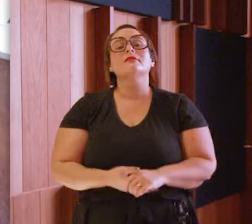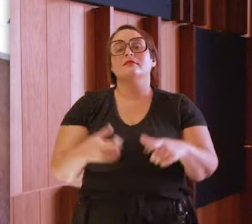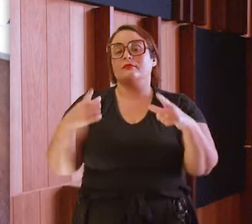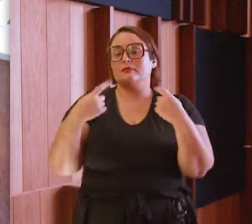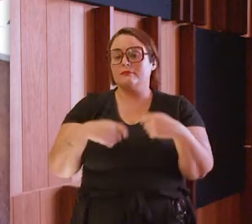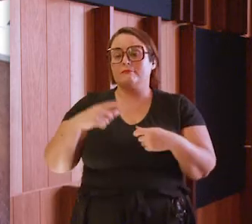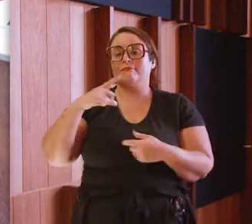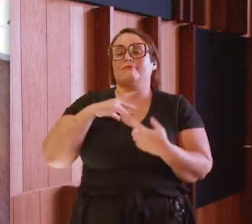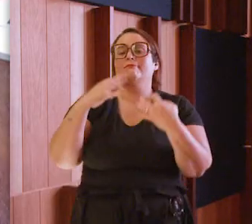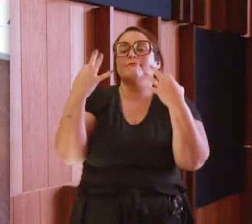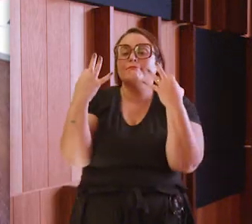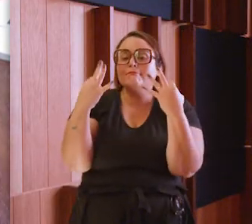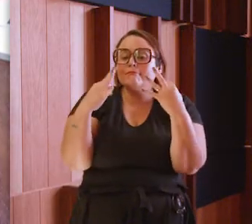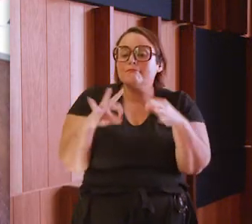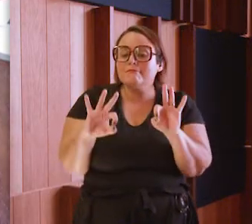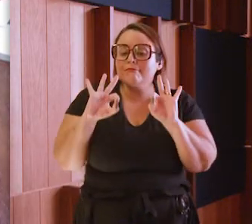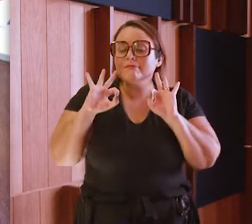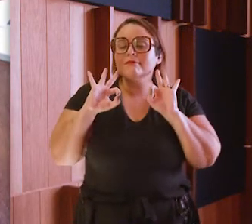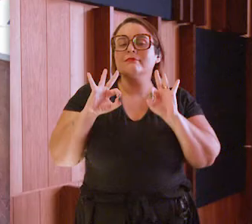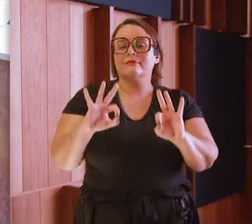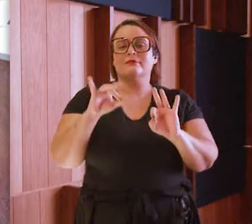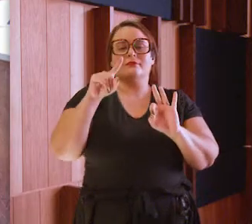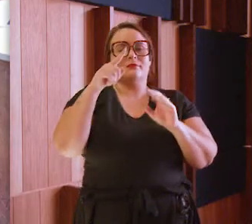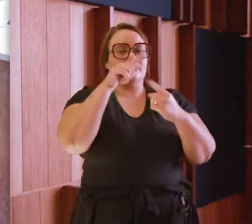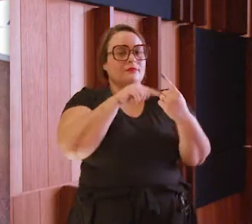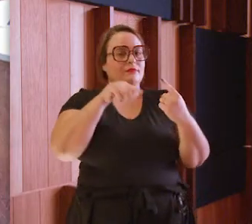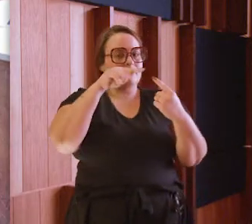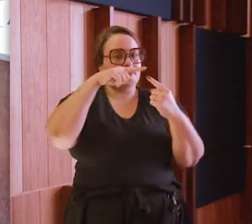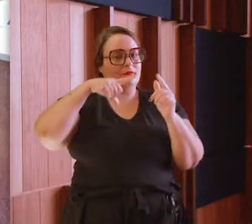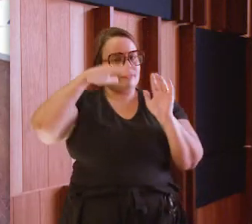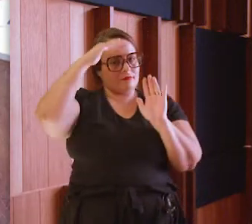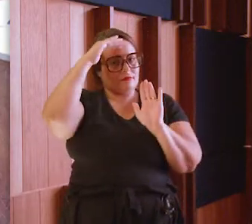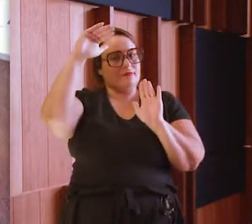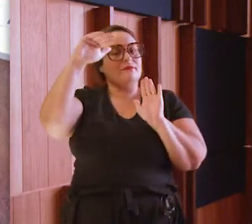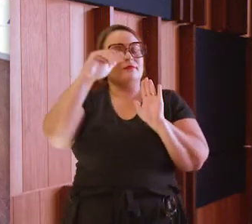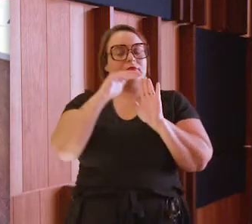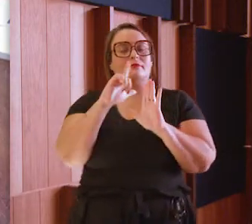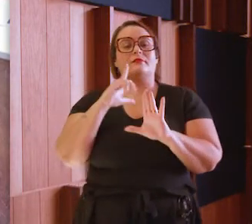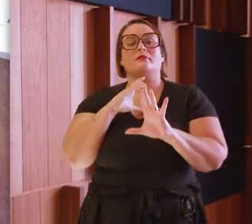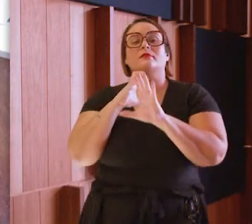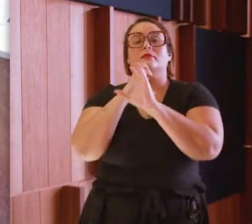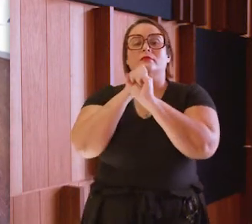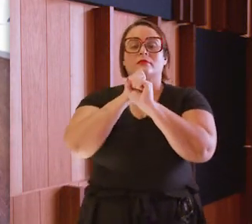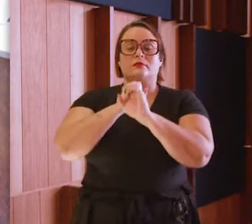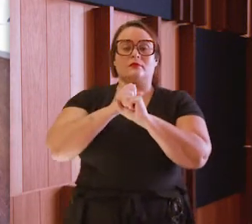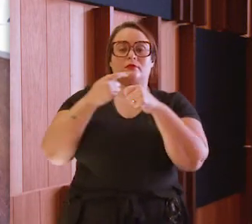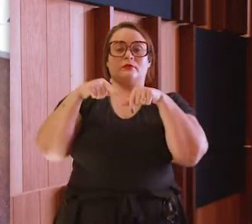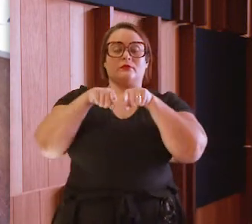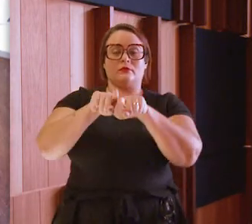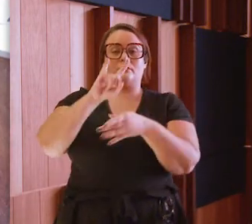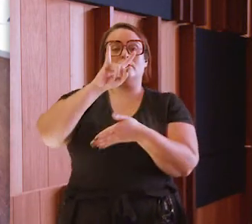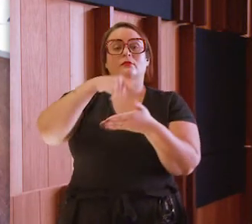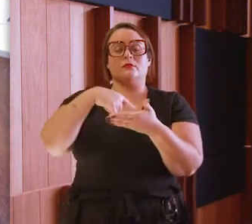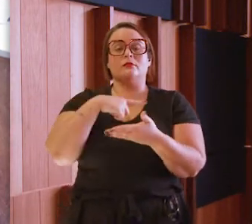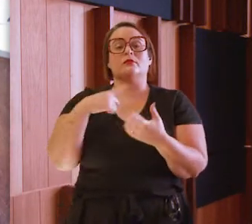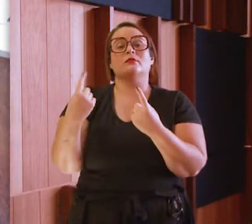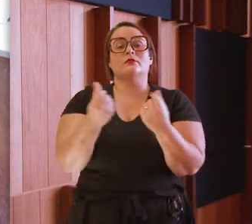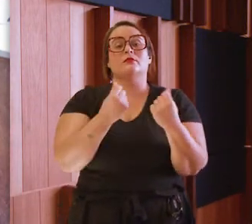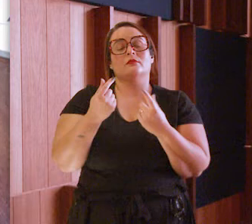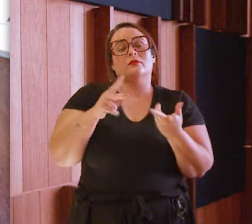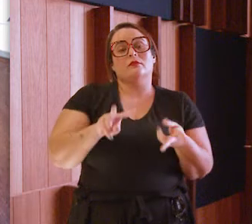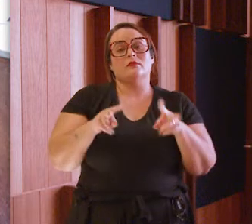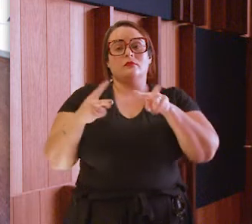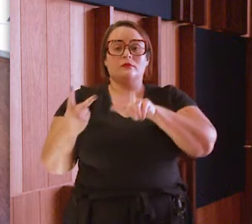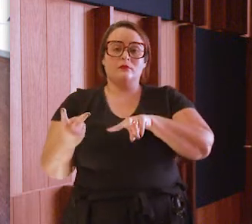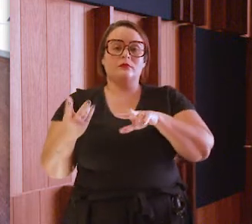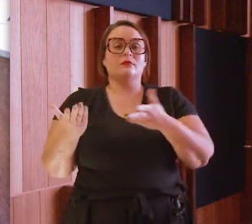targets, and you have the accounting, the alignment of tax, contracts, transfer pricing policies. As Doug mentioned, unfortunately, we haven't seen